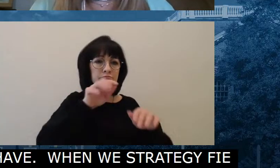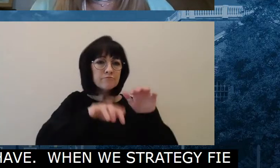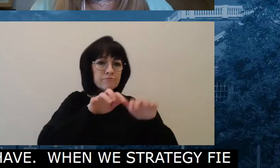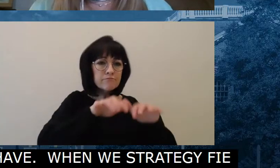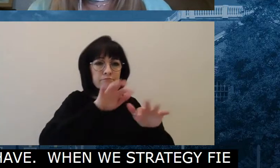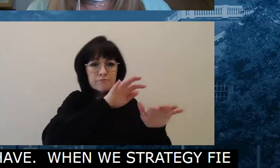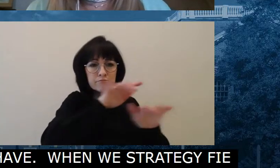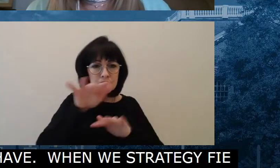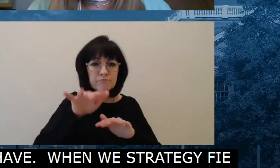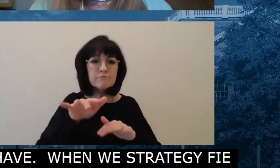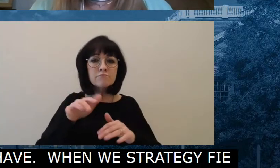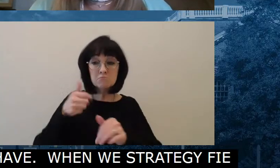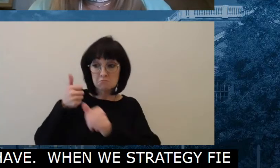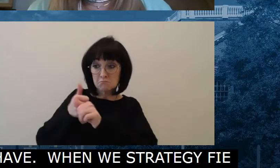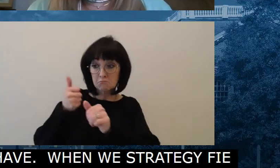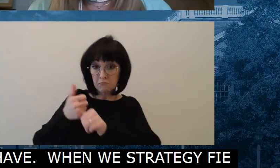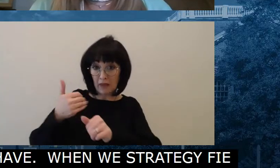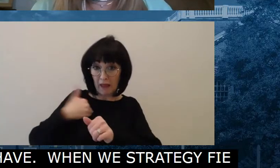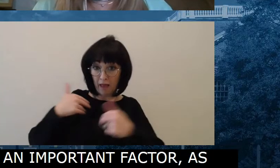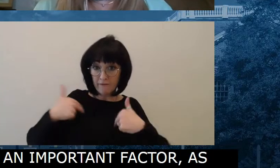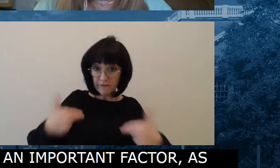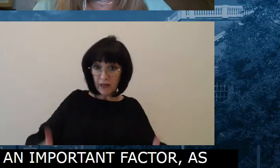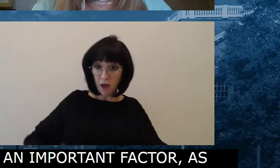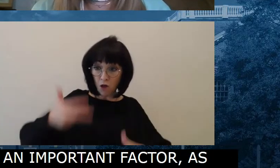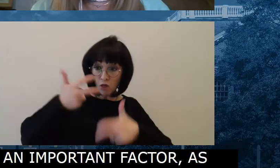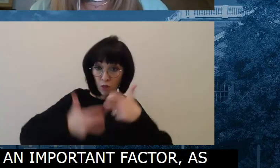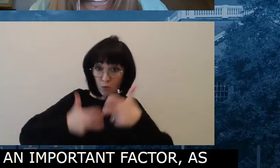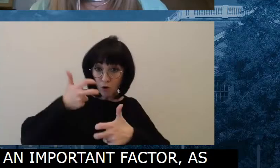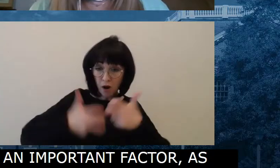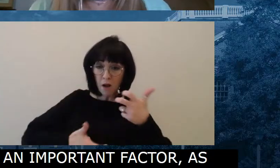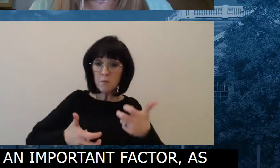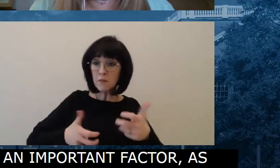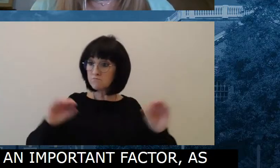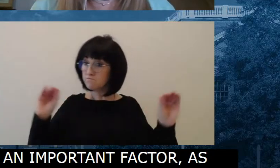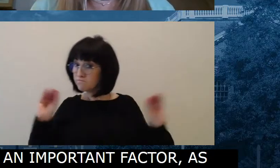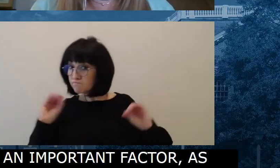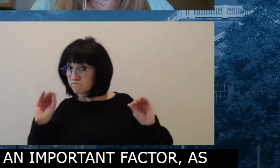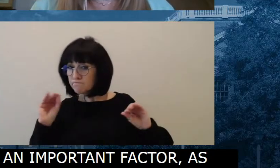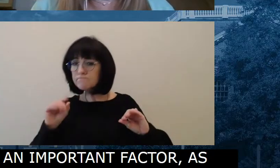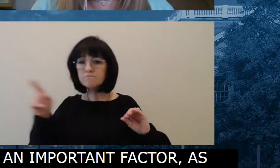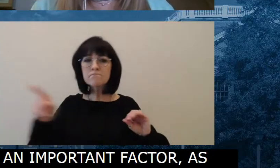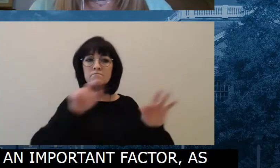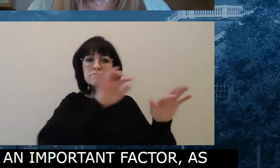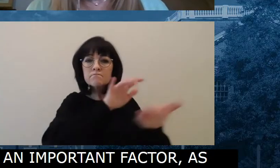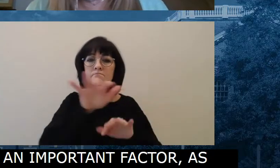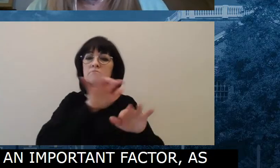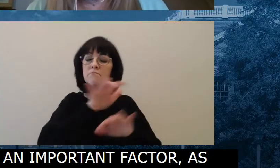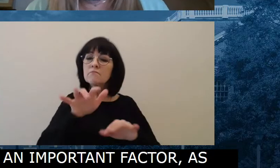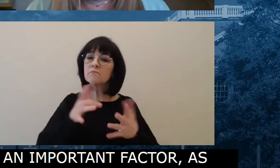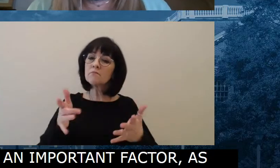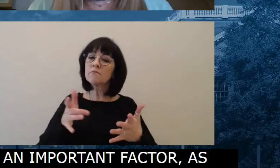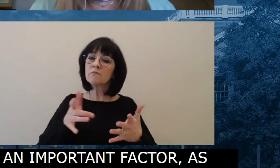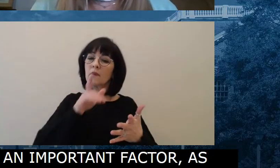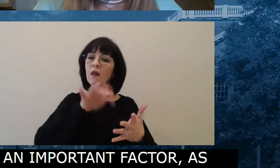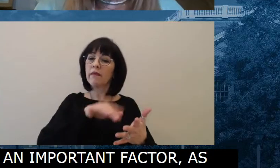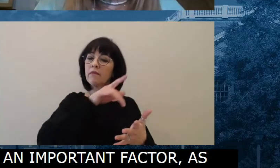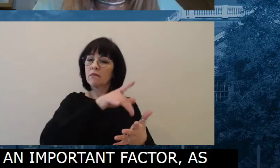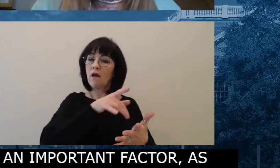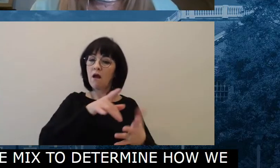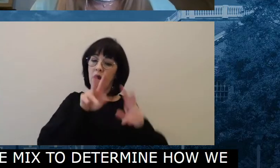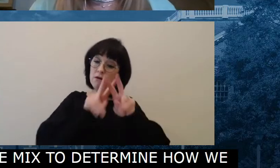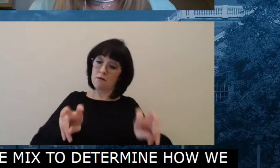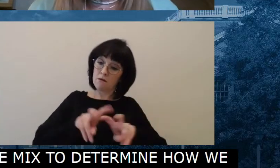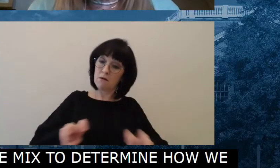we put all of that in the mix to determine, how we extend invitations. But the reality is, over the coming